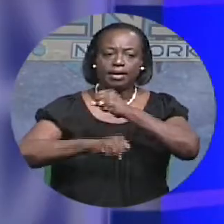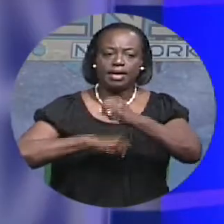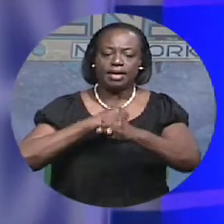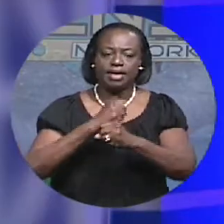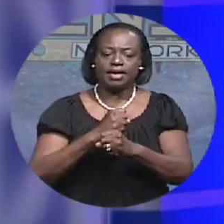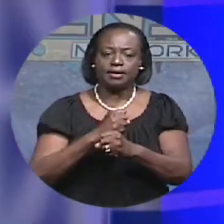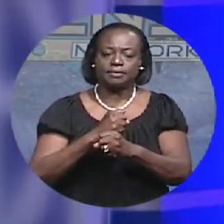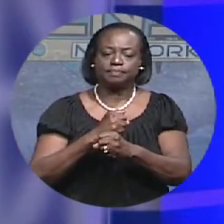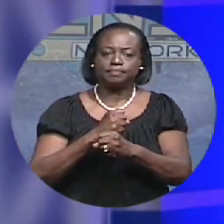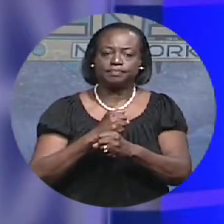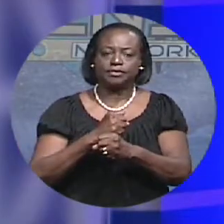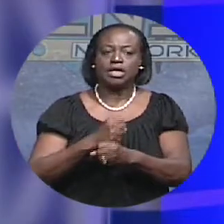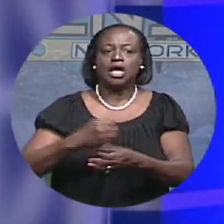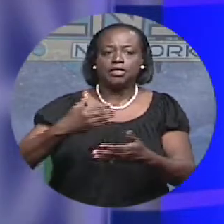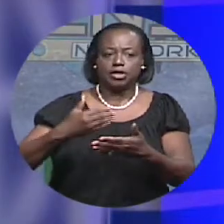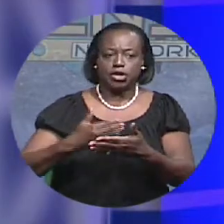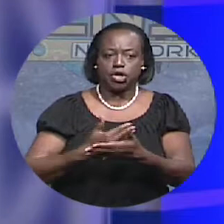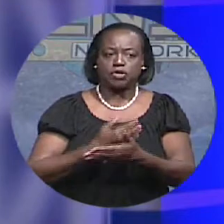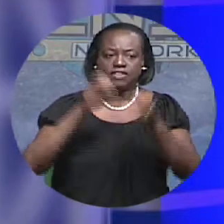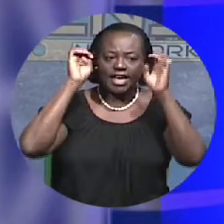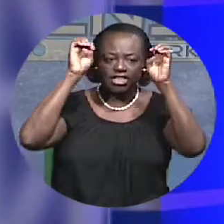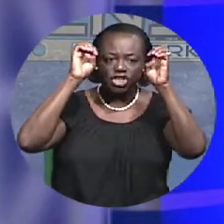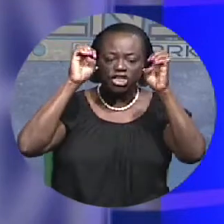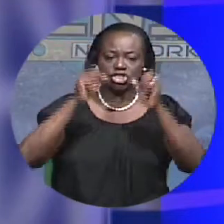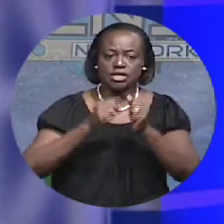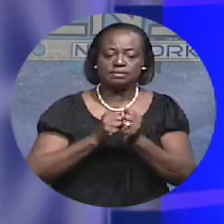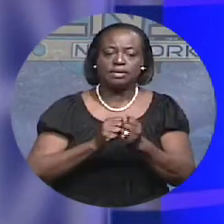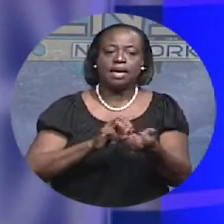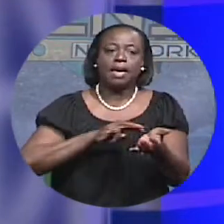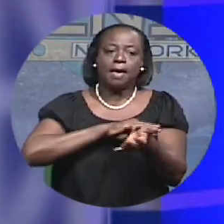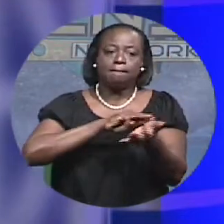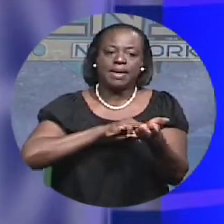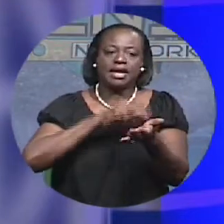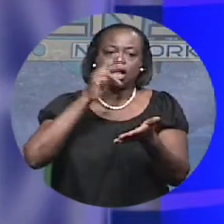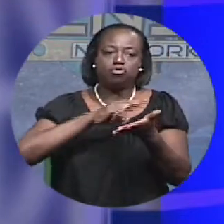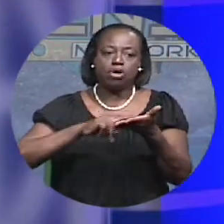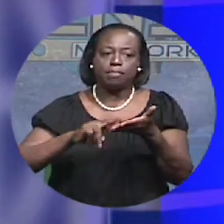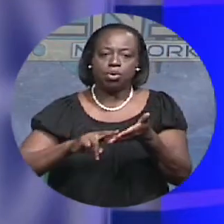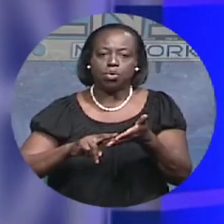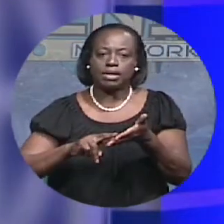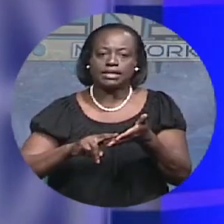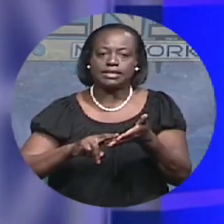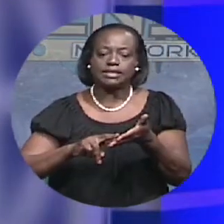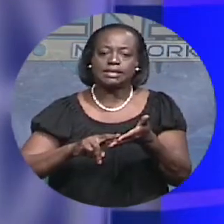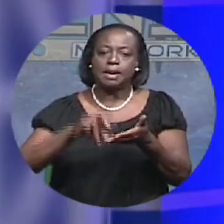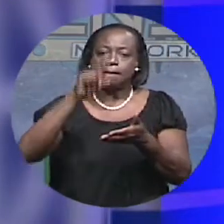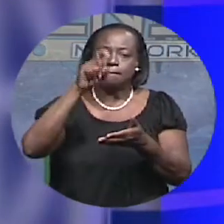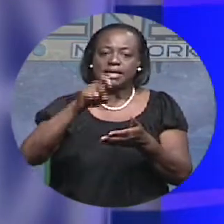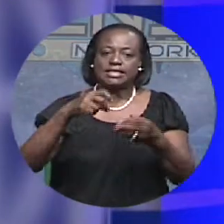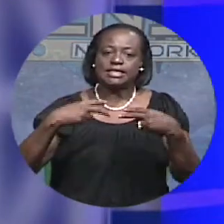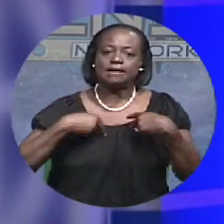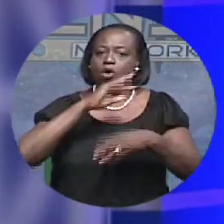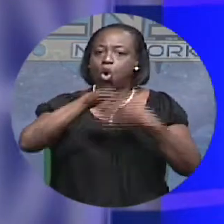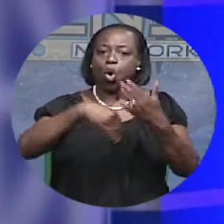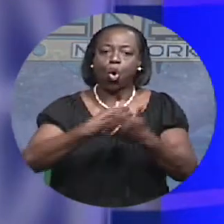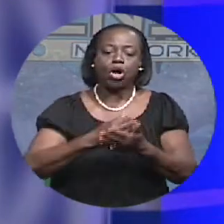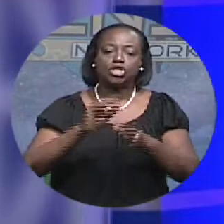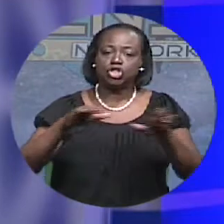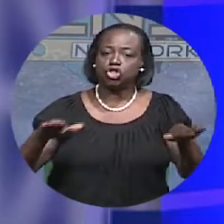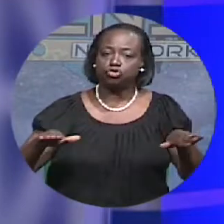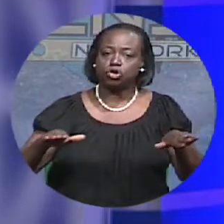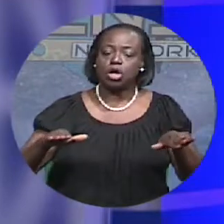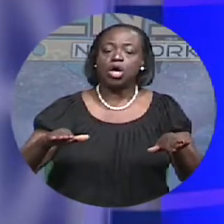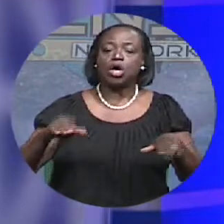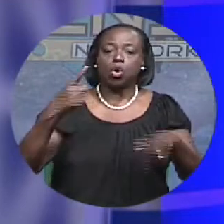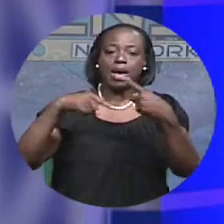Now to news regarding the educational system. Medical reports are now mandatory for all students returning to the classroom in the public school